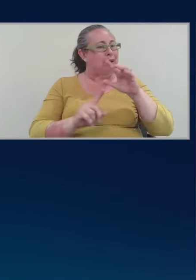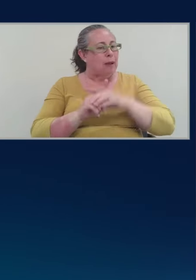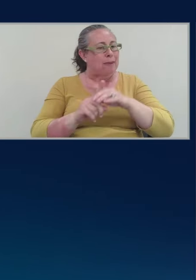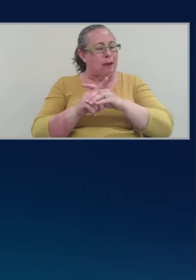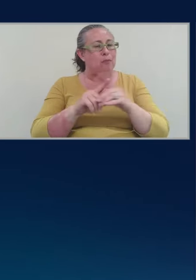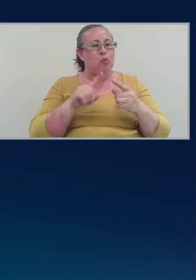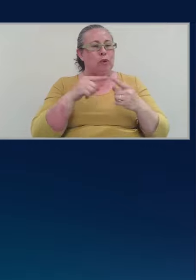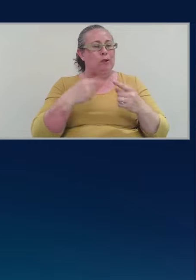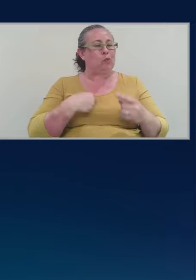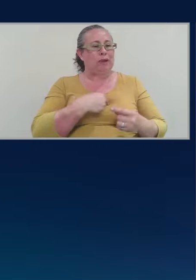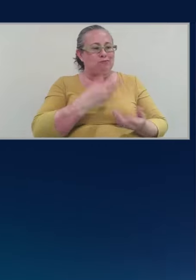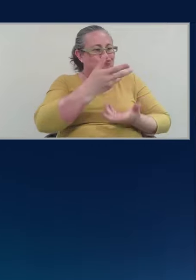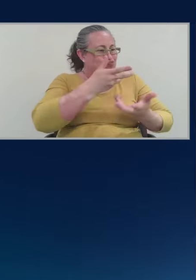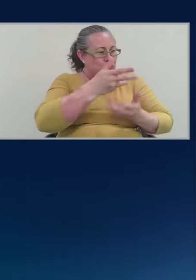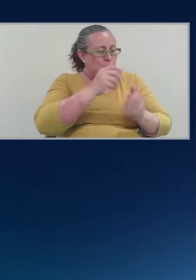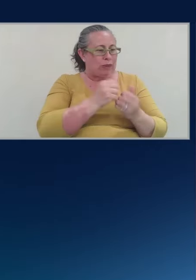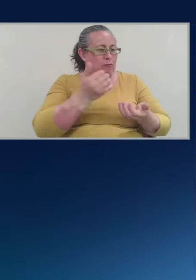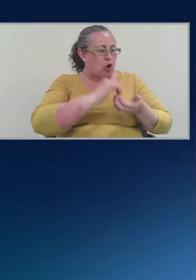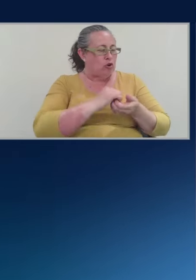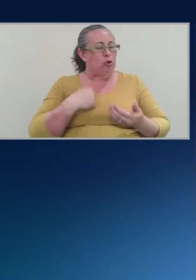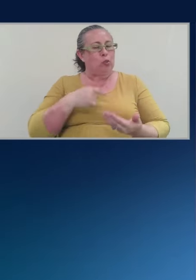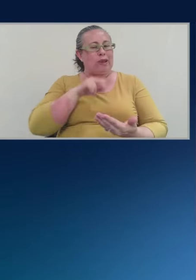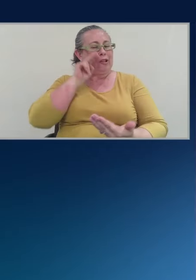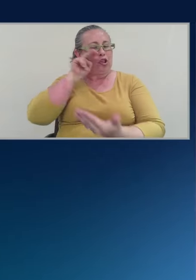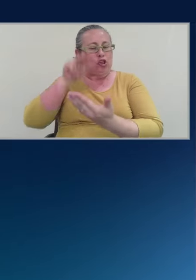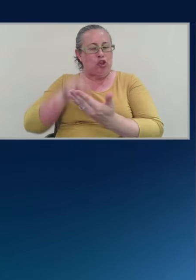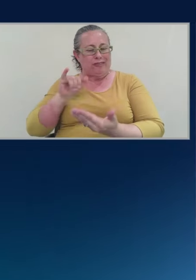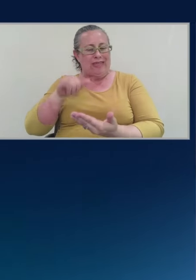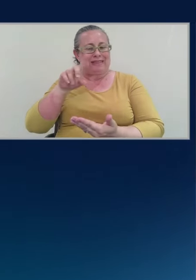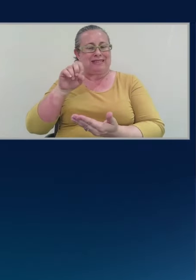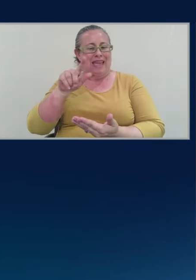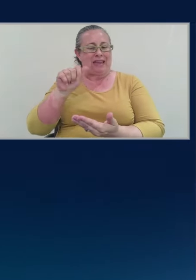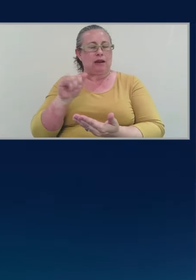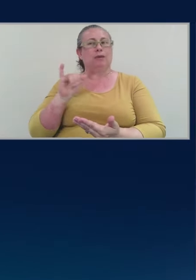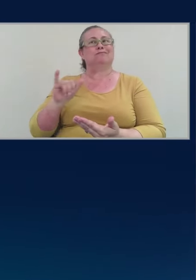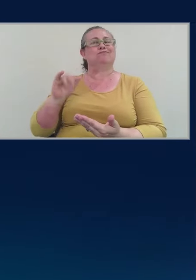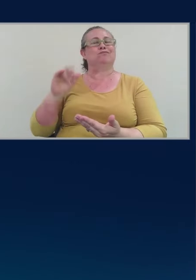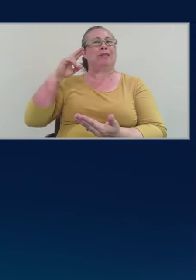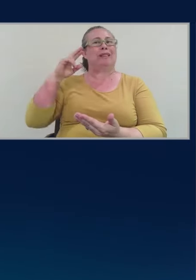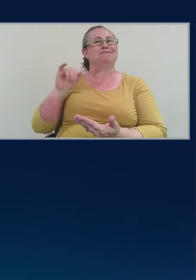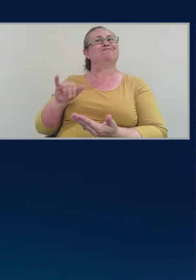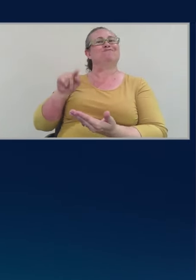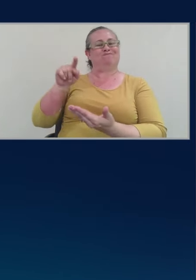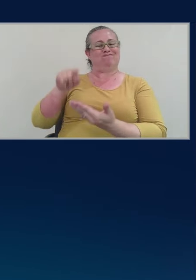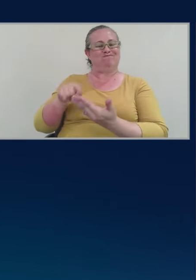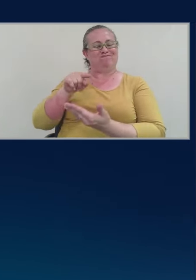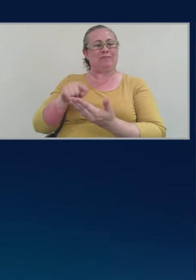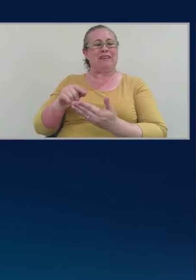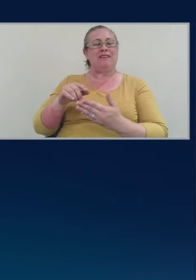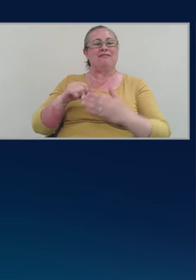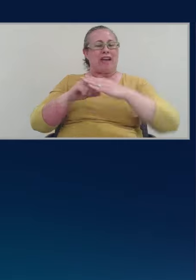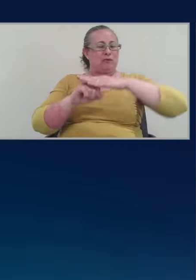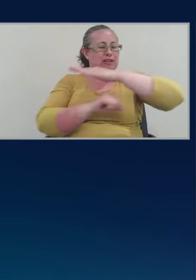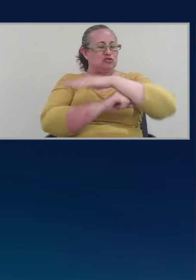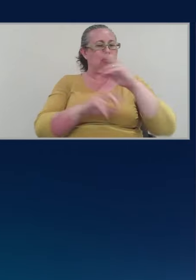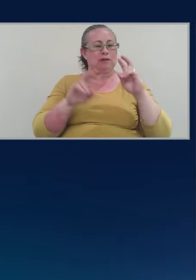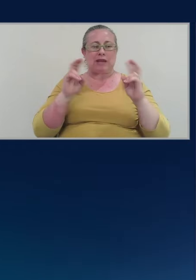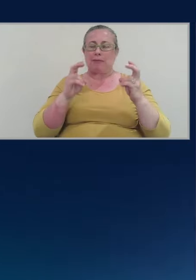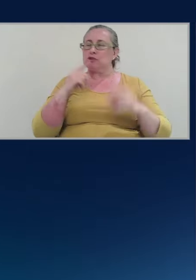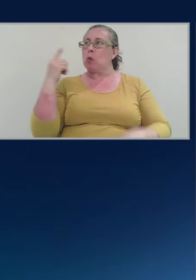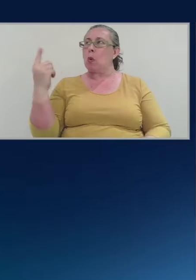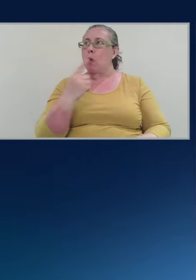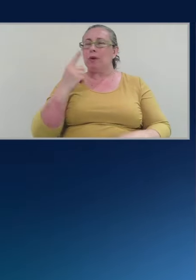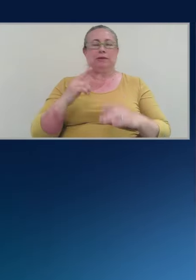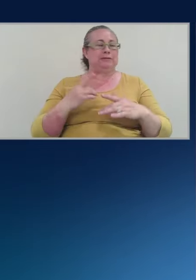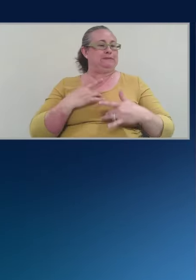partners. And when we looked at that data, we were able to establish that, hey, these are the foundational topics that are always coming up.